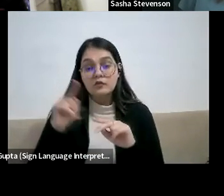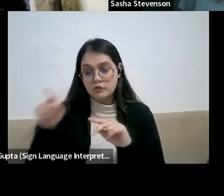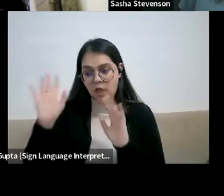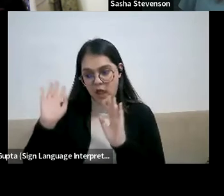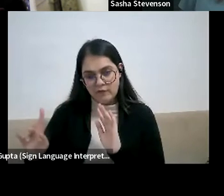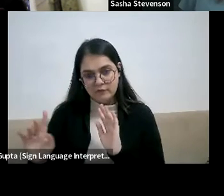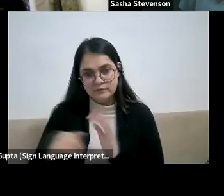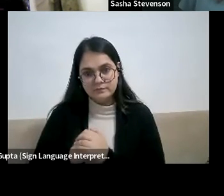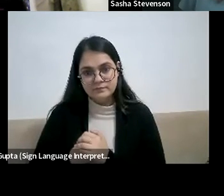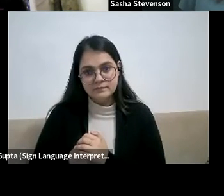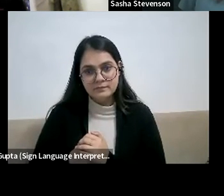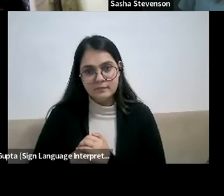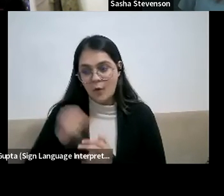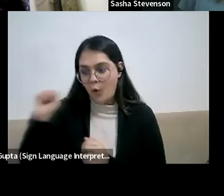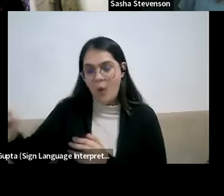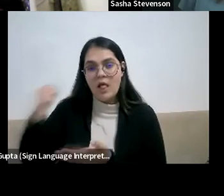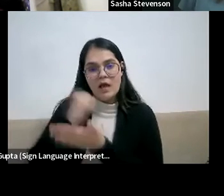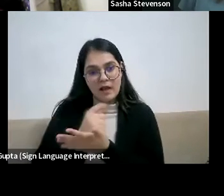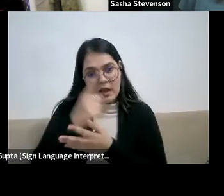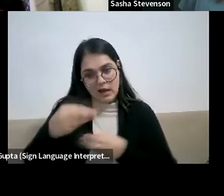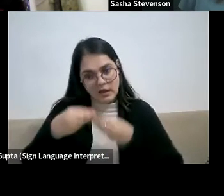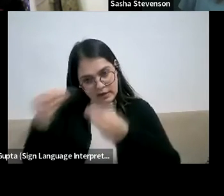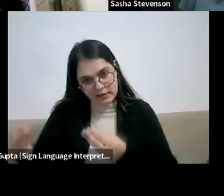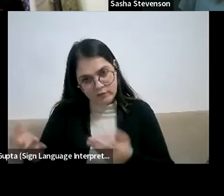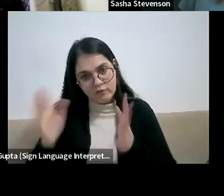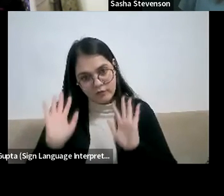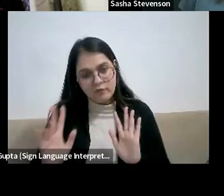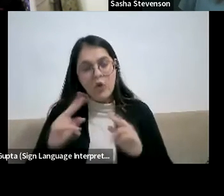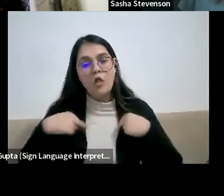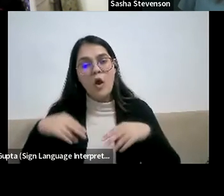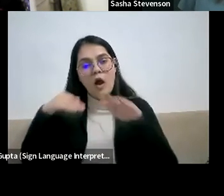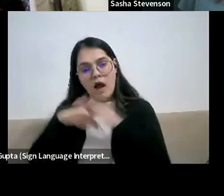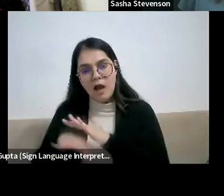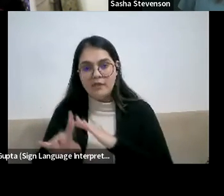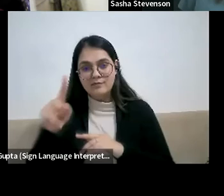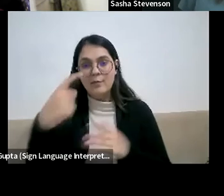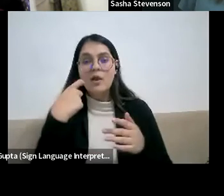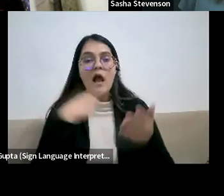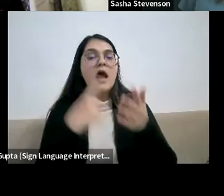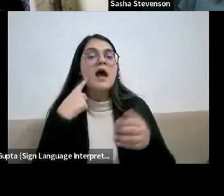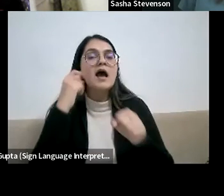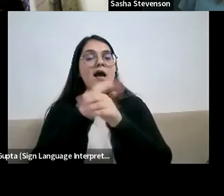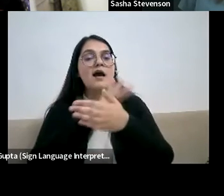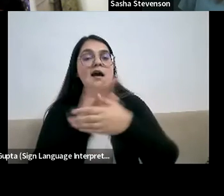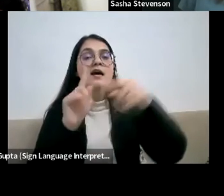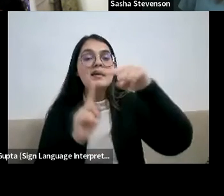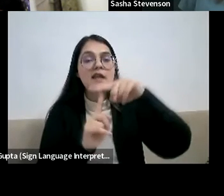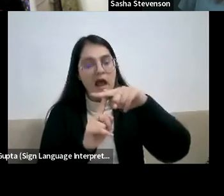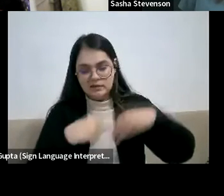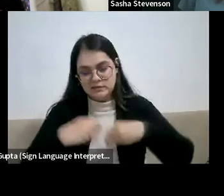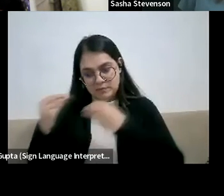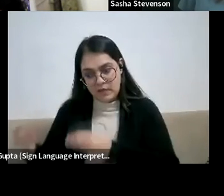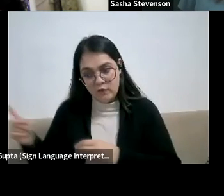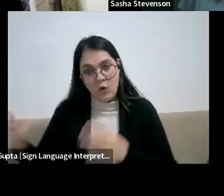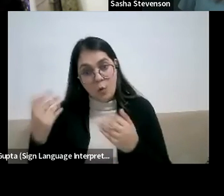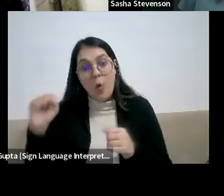there are rights enabling conditions, because rights without enabling conditions are no rights, they are only